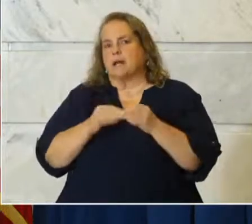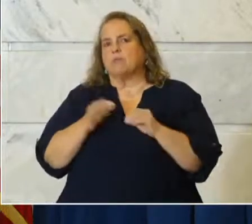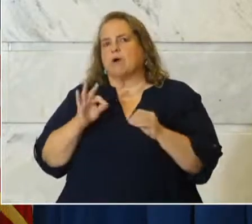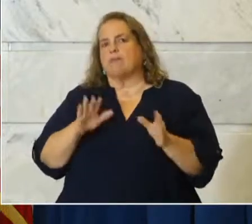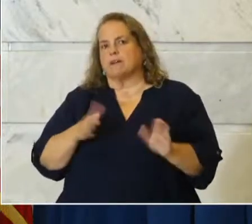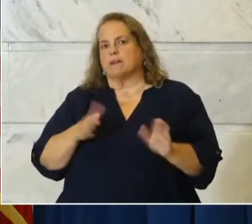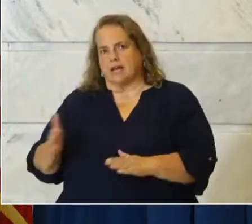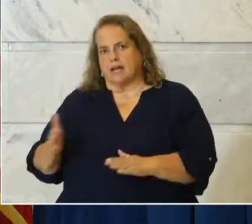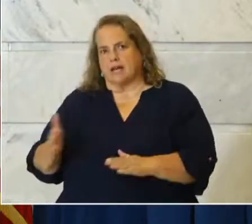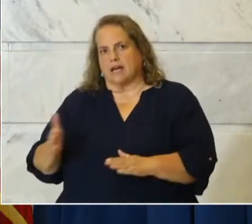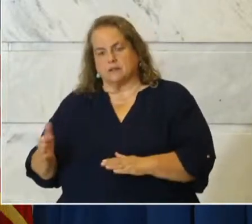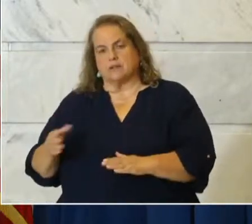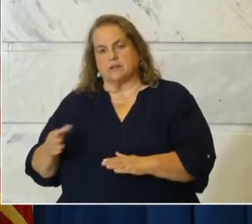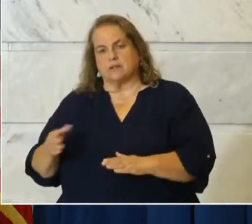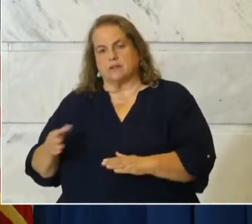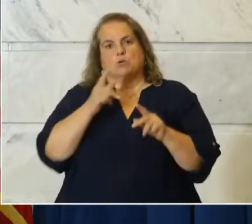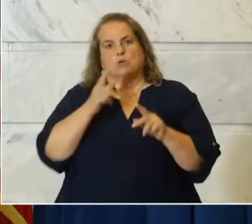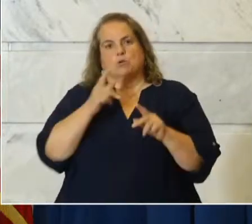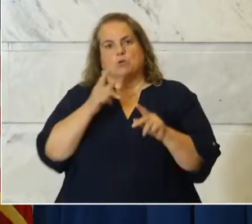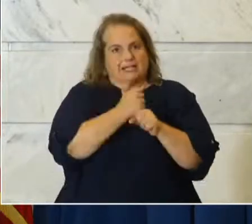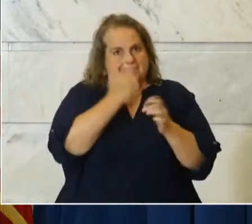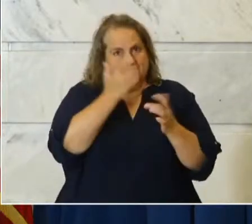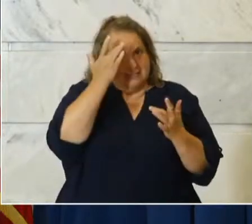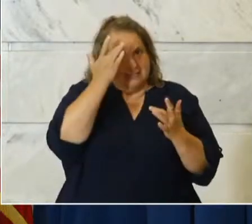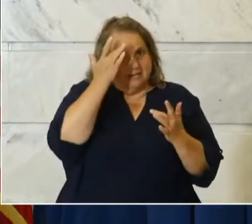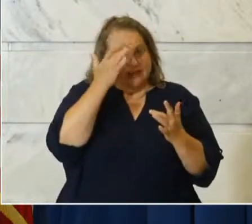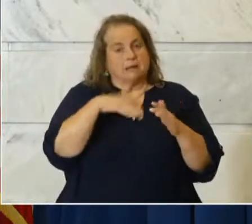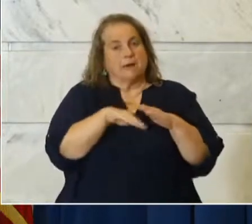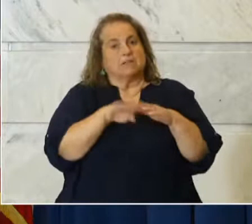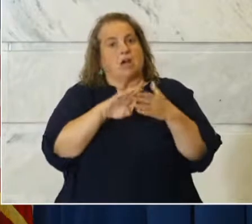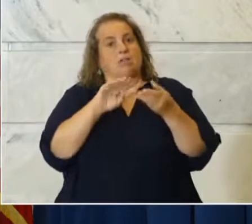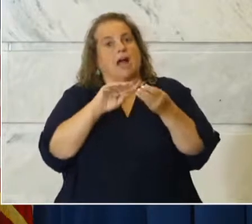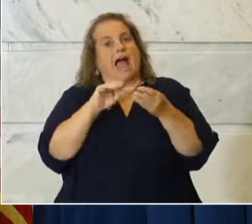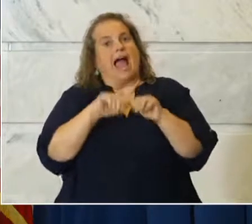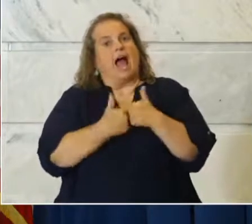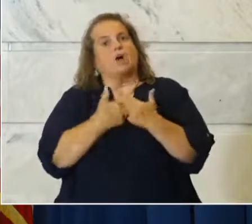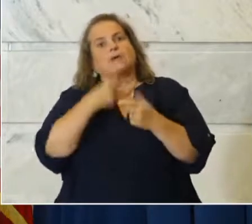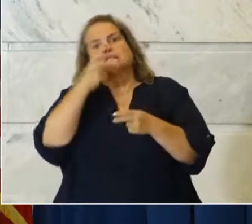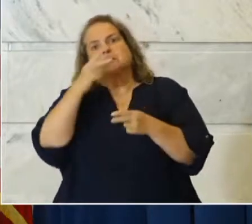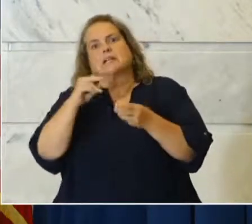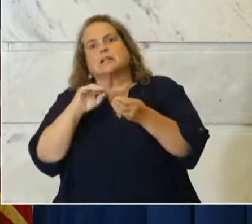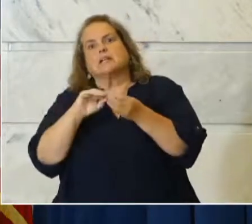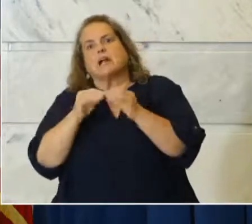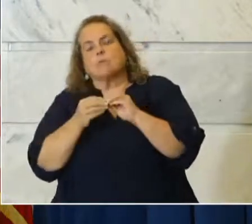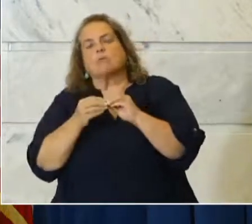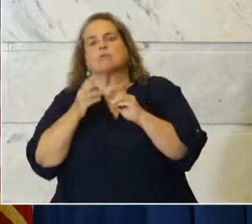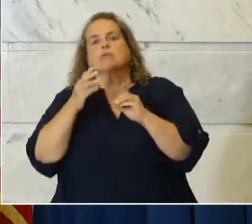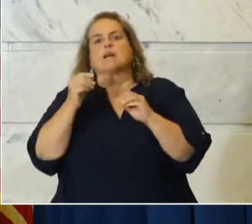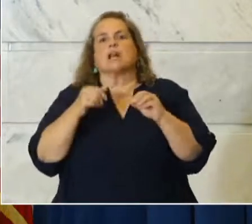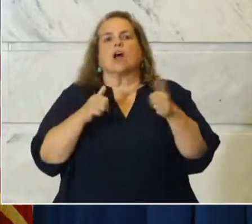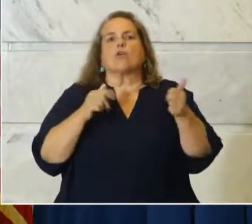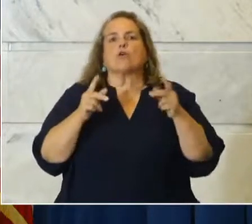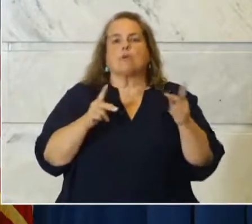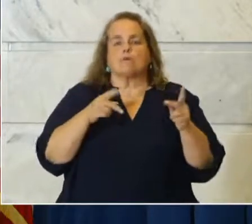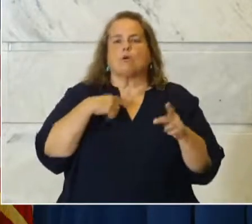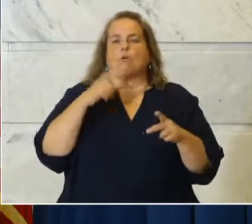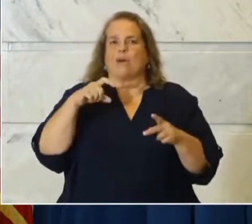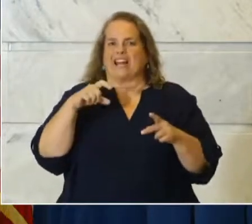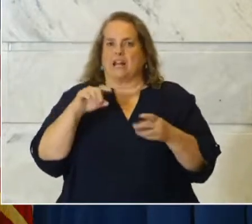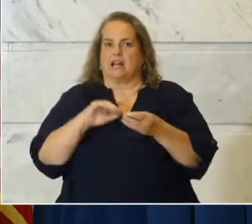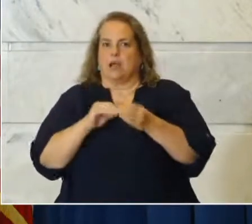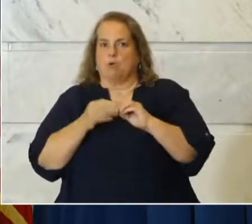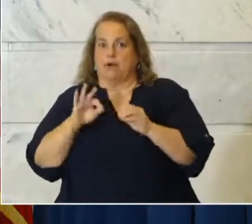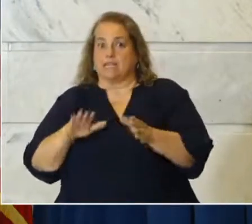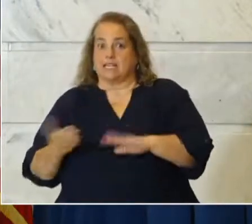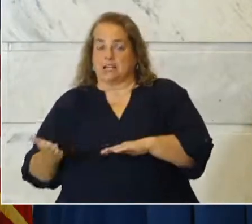sick. Based on how we're seeing numbers moving and what we see in other states, we may need them. We need this number to remain low. This is